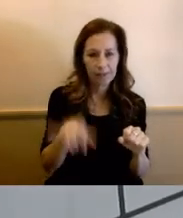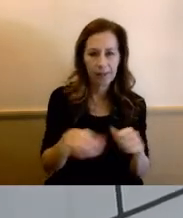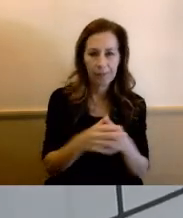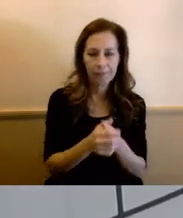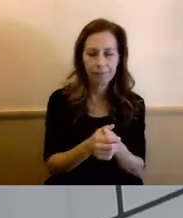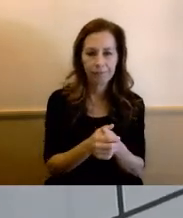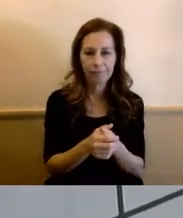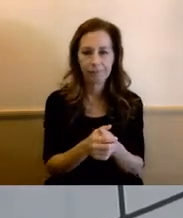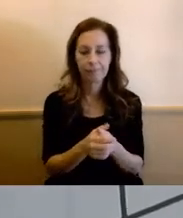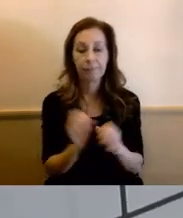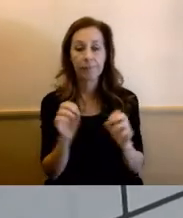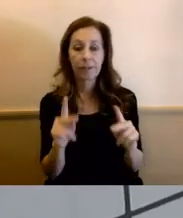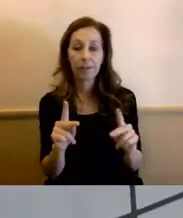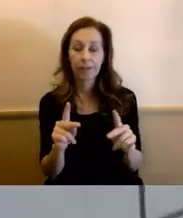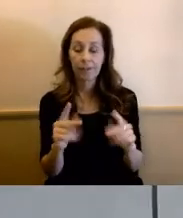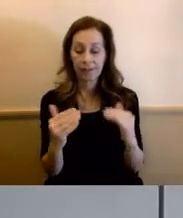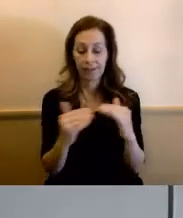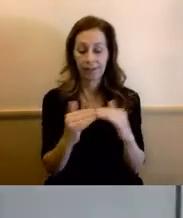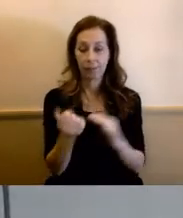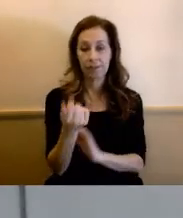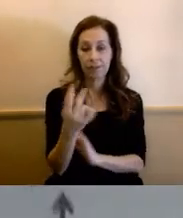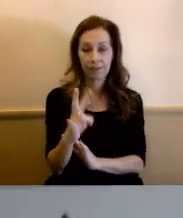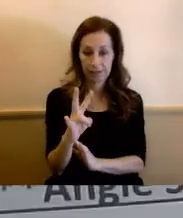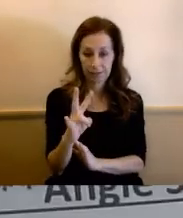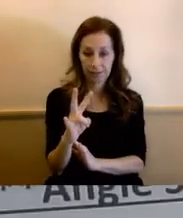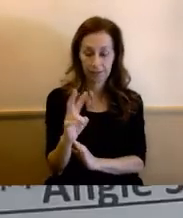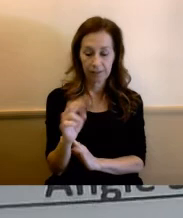so equals 17.